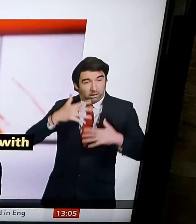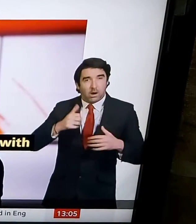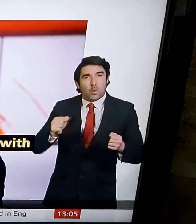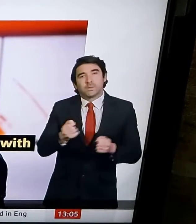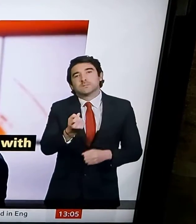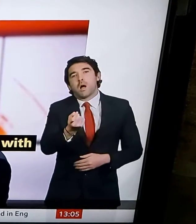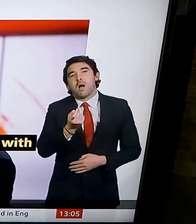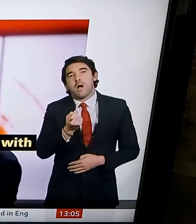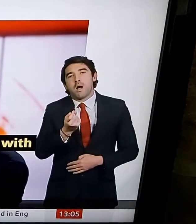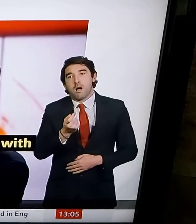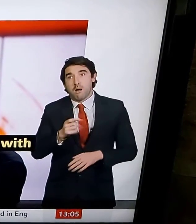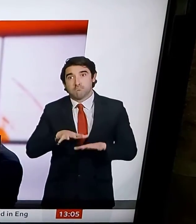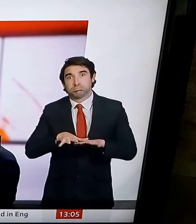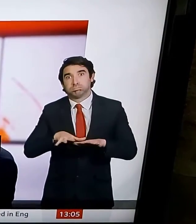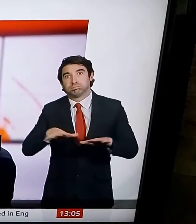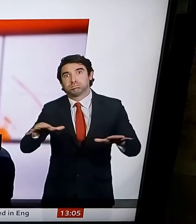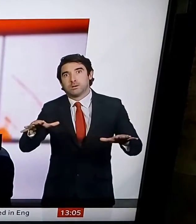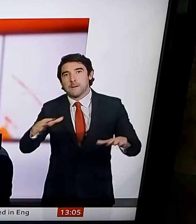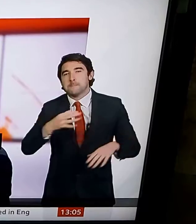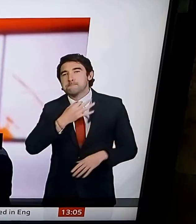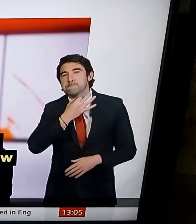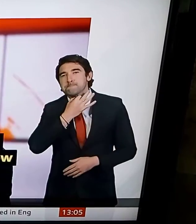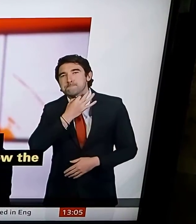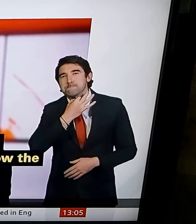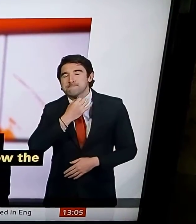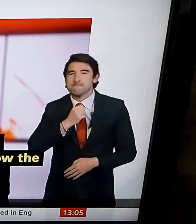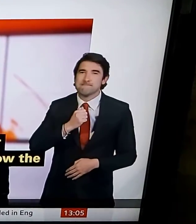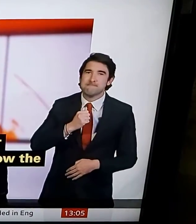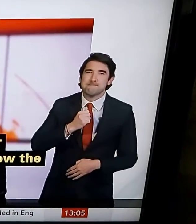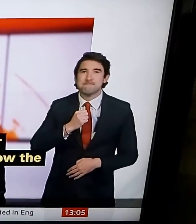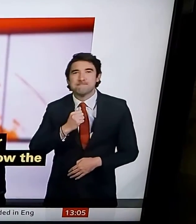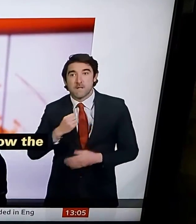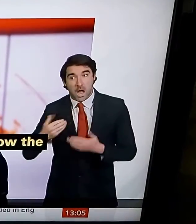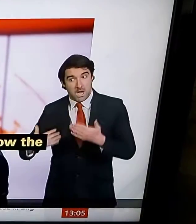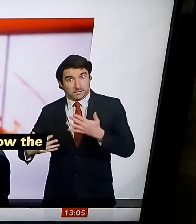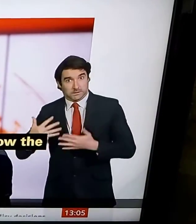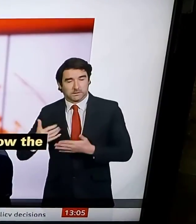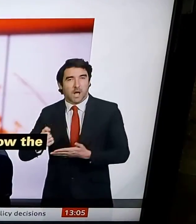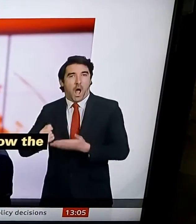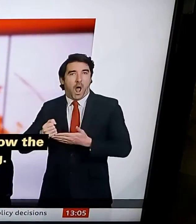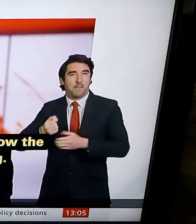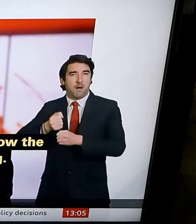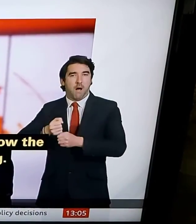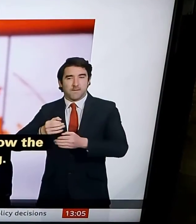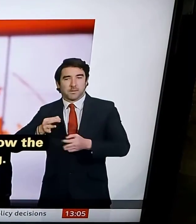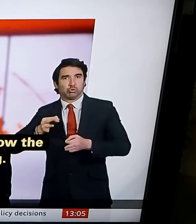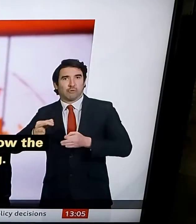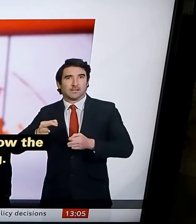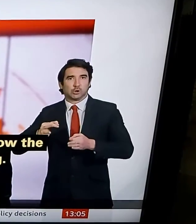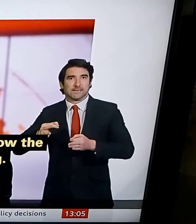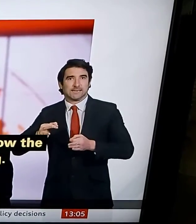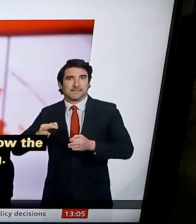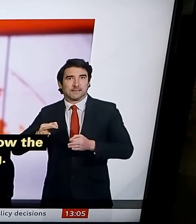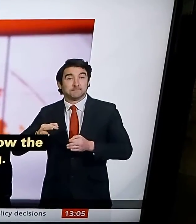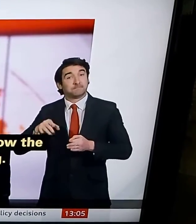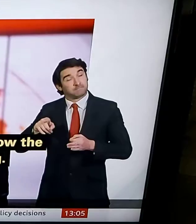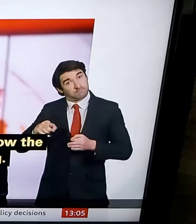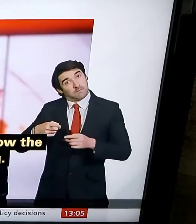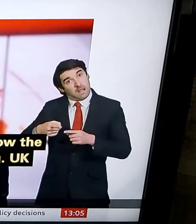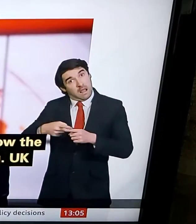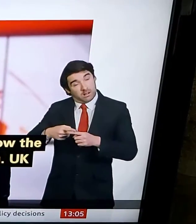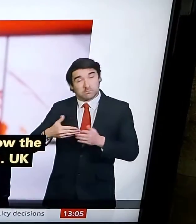spreading or how it's receding. Now, it'll do information on a national level, UK-wide. It will include Scotland, Wales, Northern Ireland as